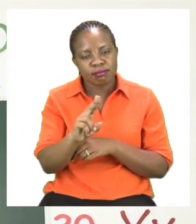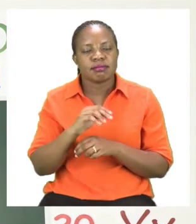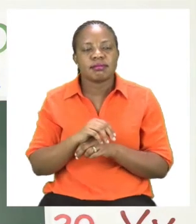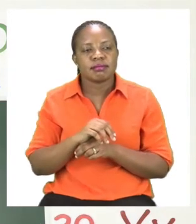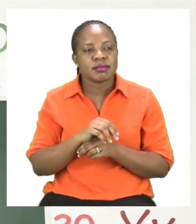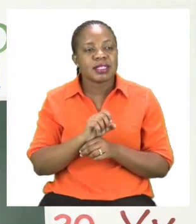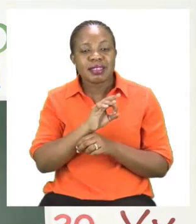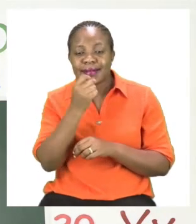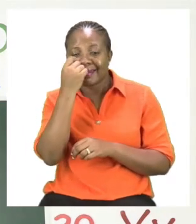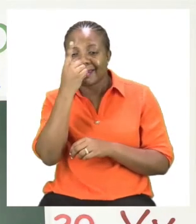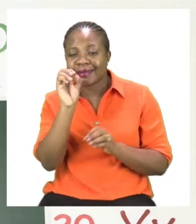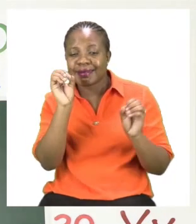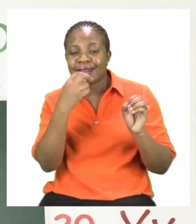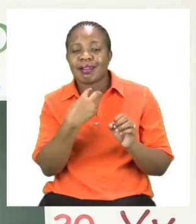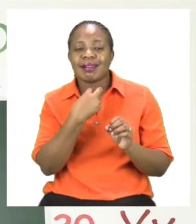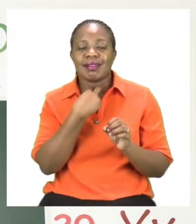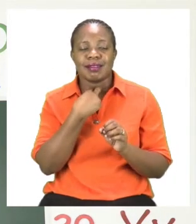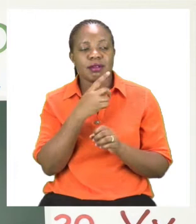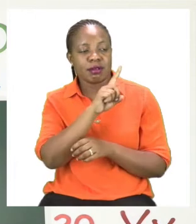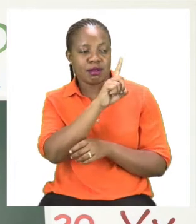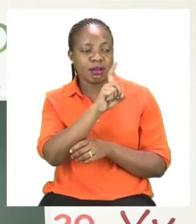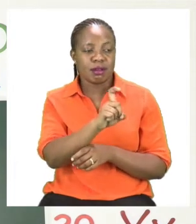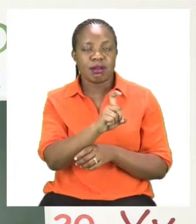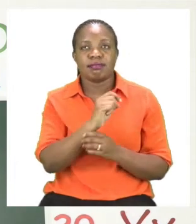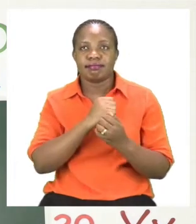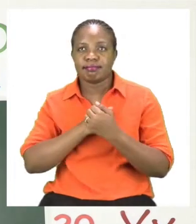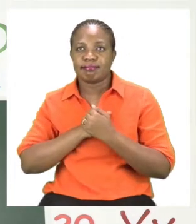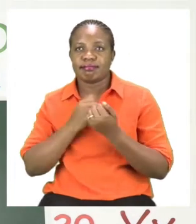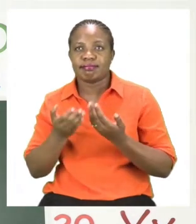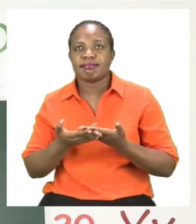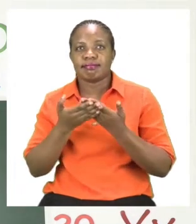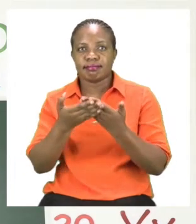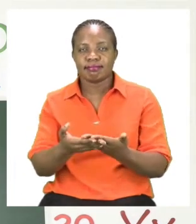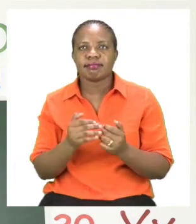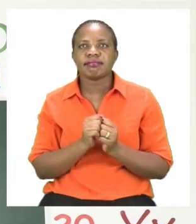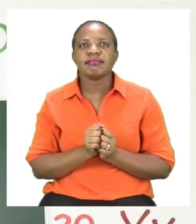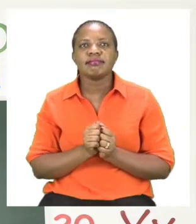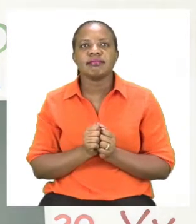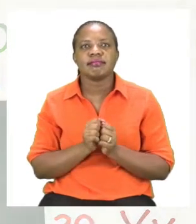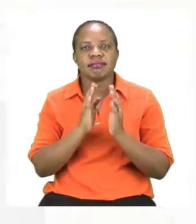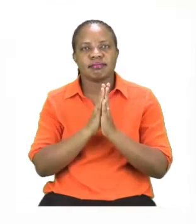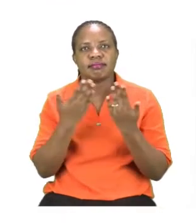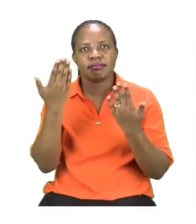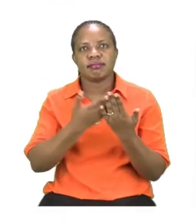it, and you can move on to page 7 when you are done.